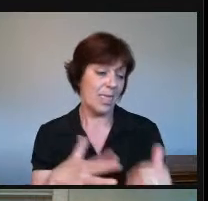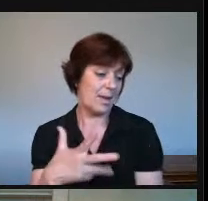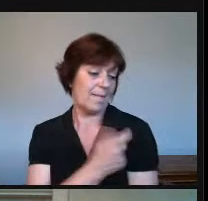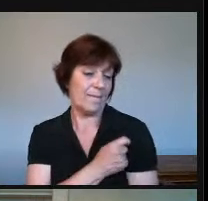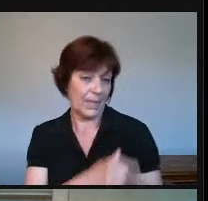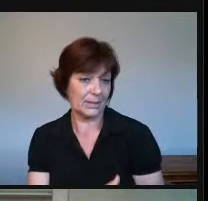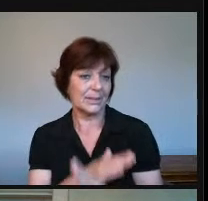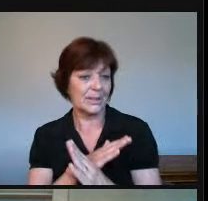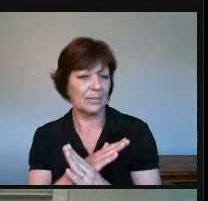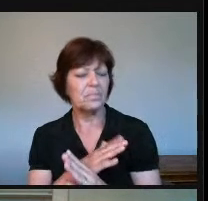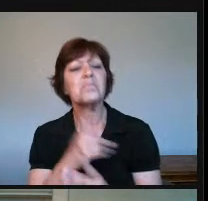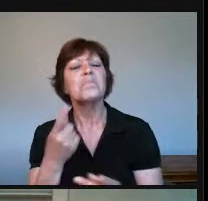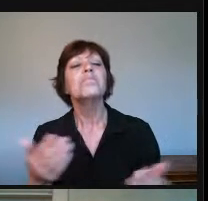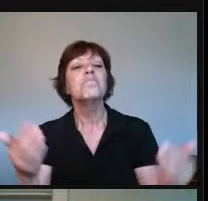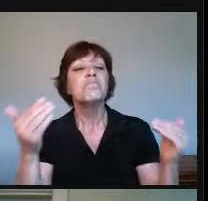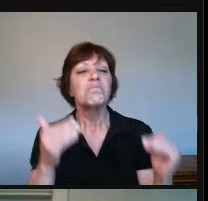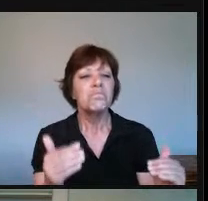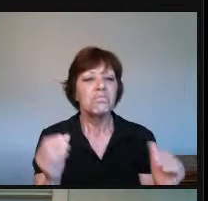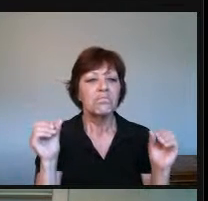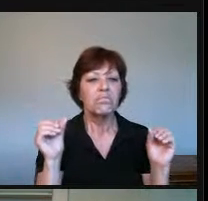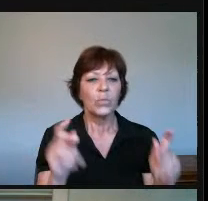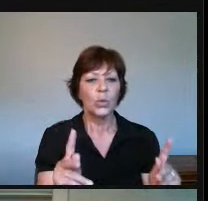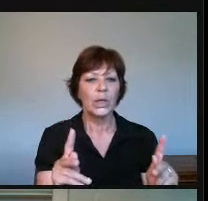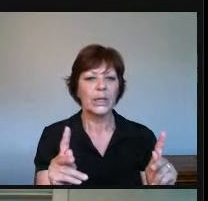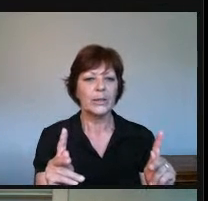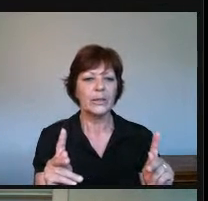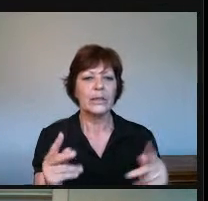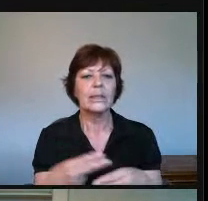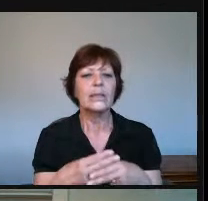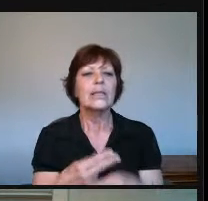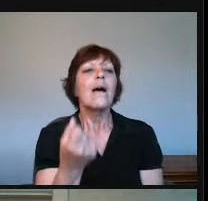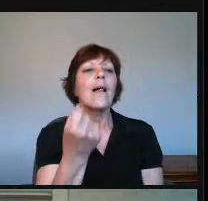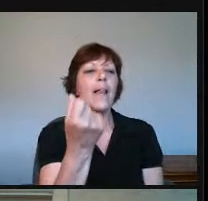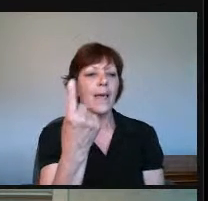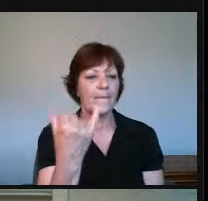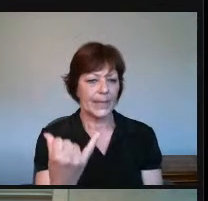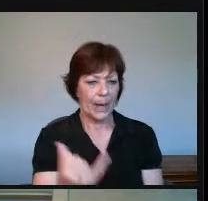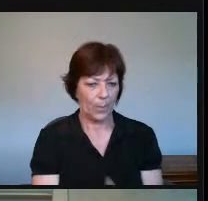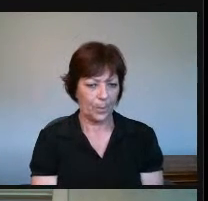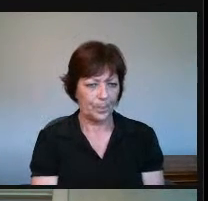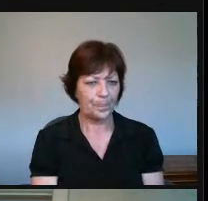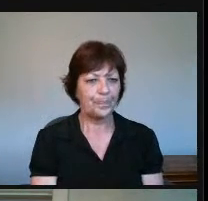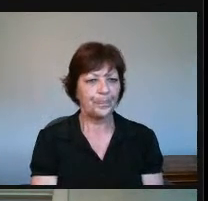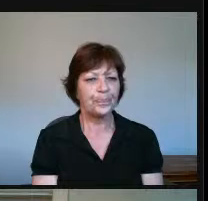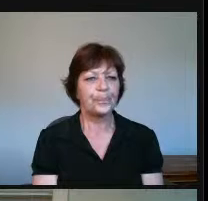think we can see. I think we've got us at slide 11 now.